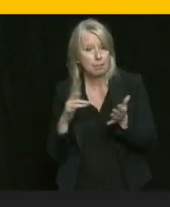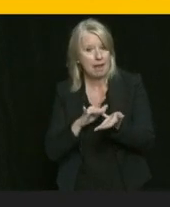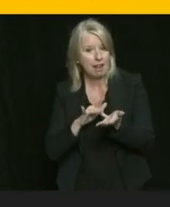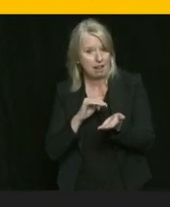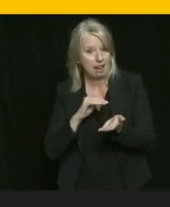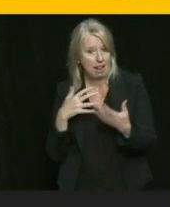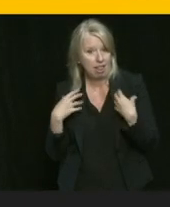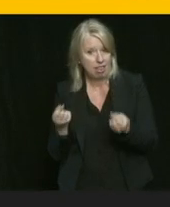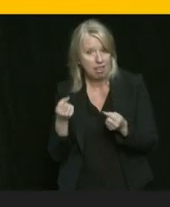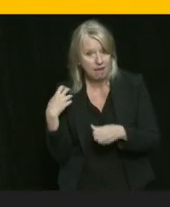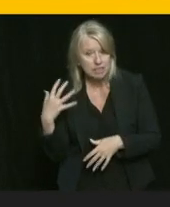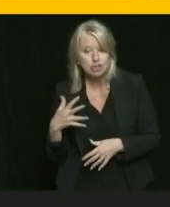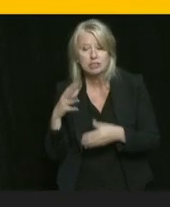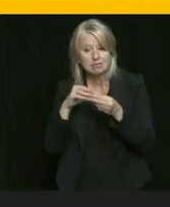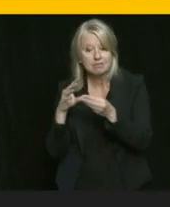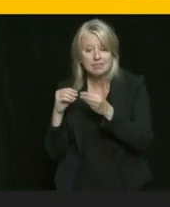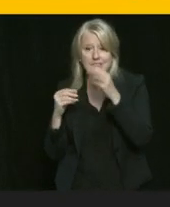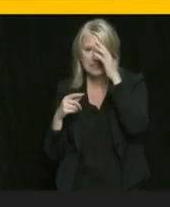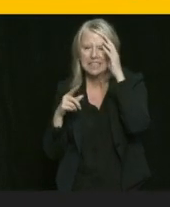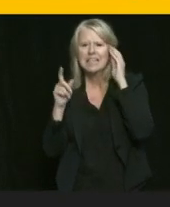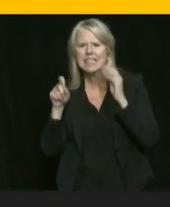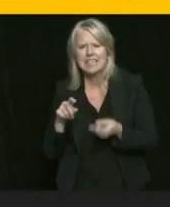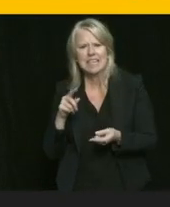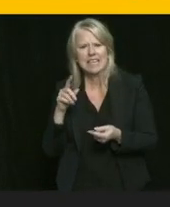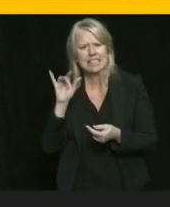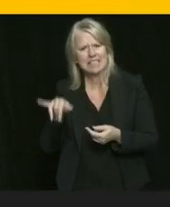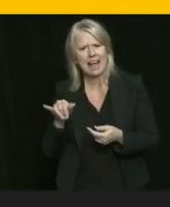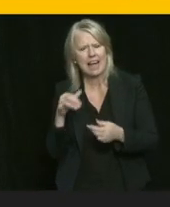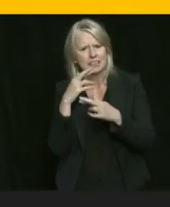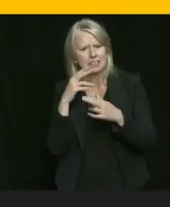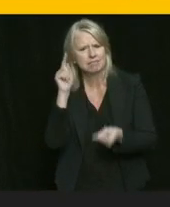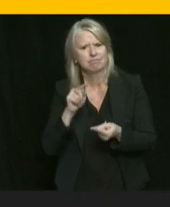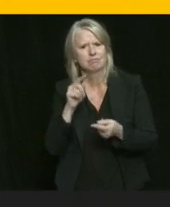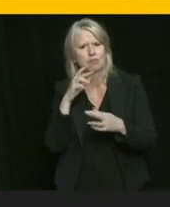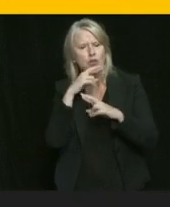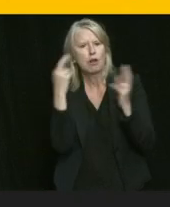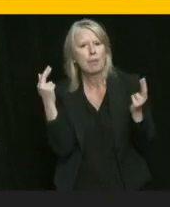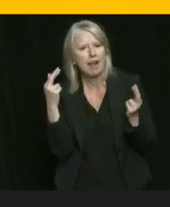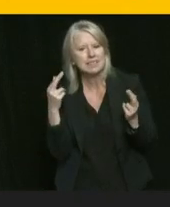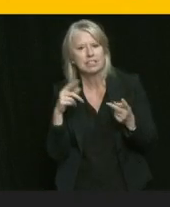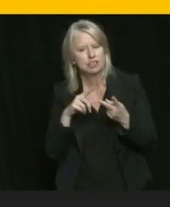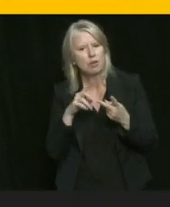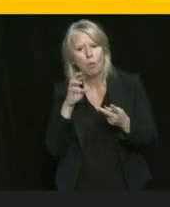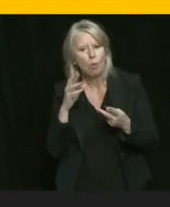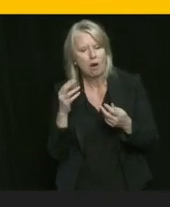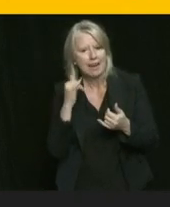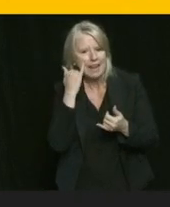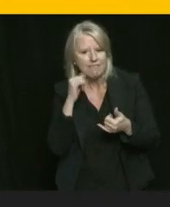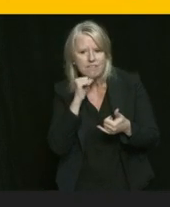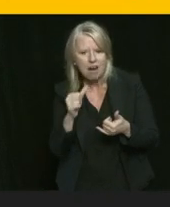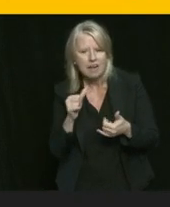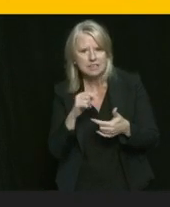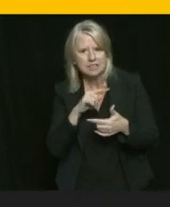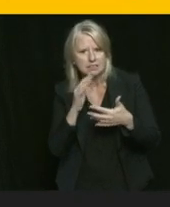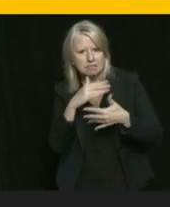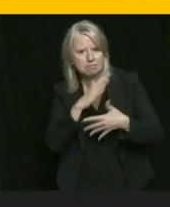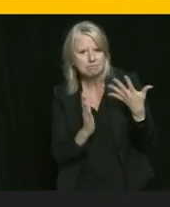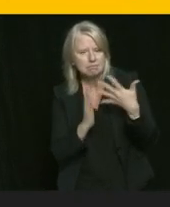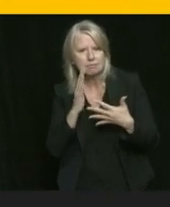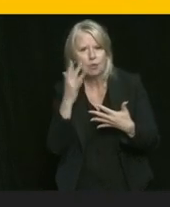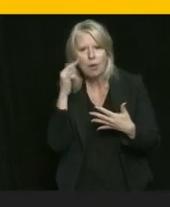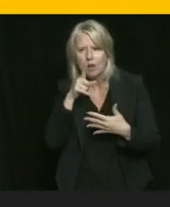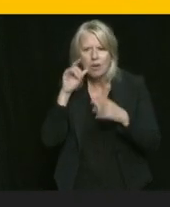said decriminalization needs to be on the table, if not an immediate priority. So, you know, why are you not listening to